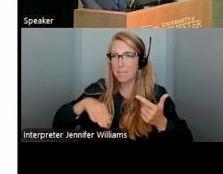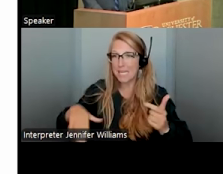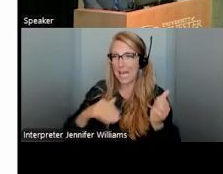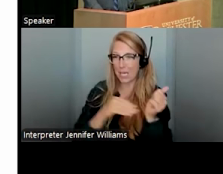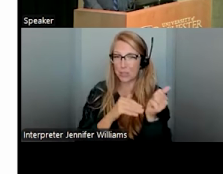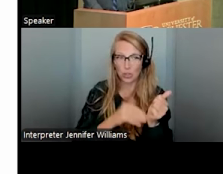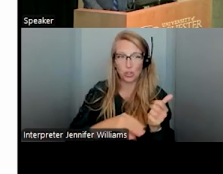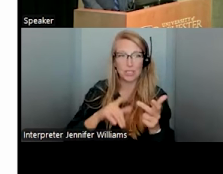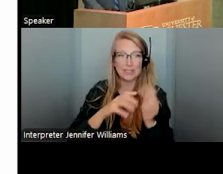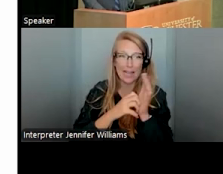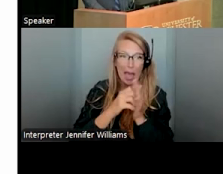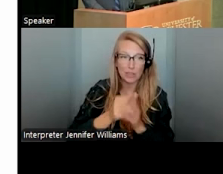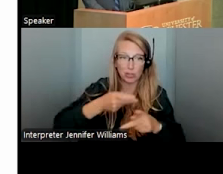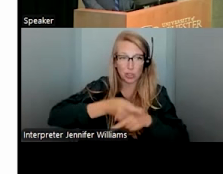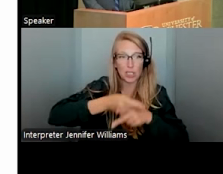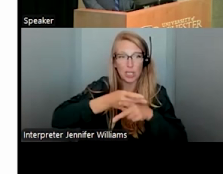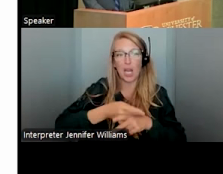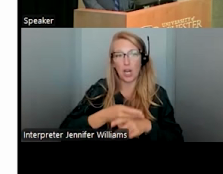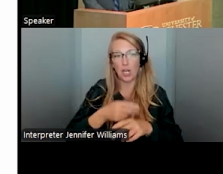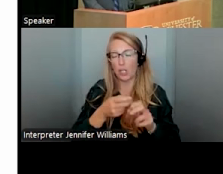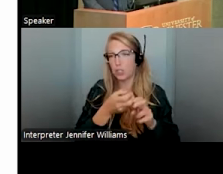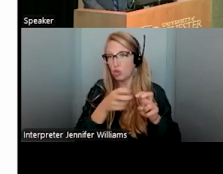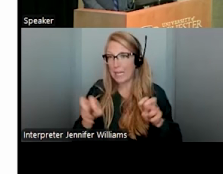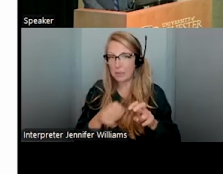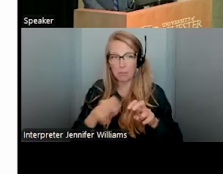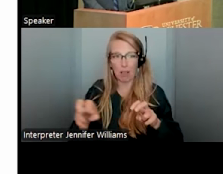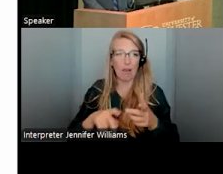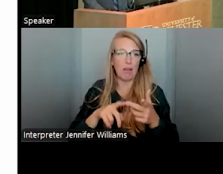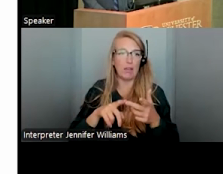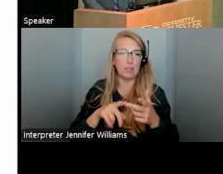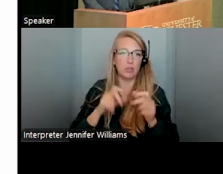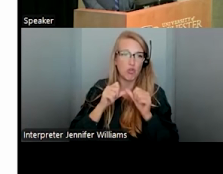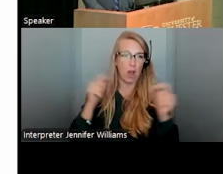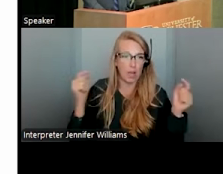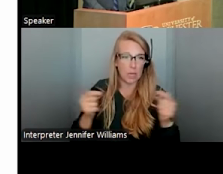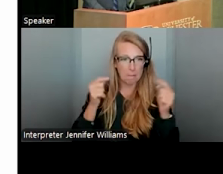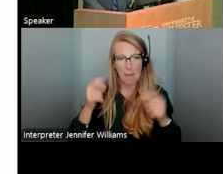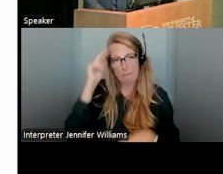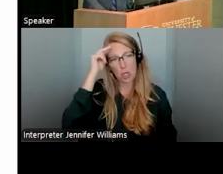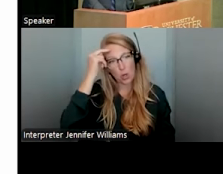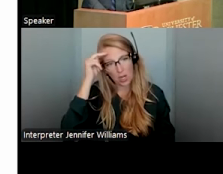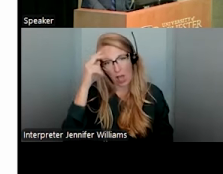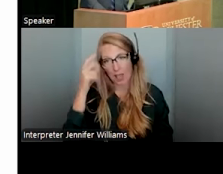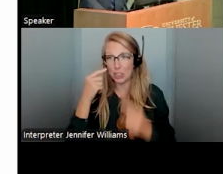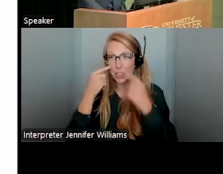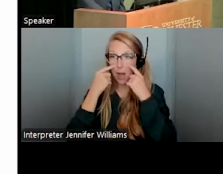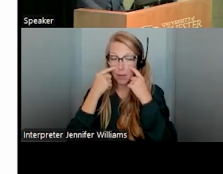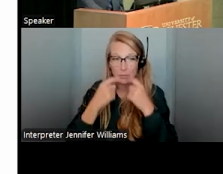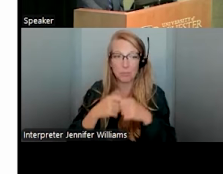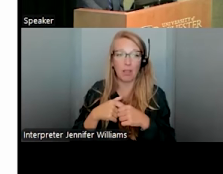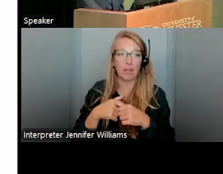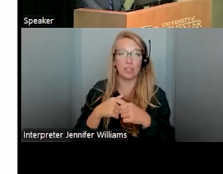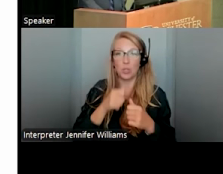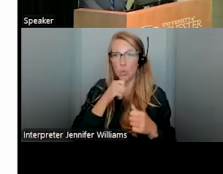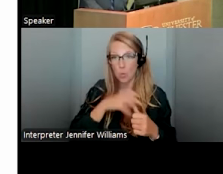neurology, chronic pain neurosurgery, orthopedics, dermatology, women's health, cardiology, ophthalmology is something that